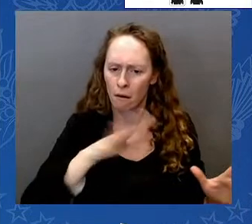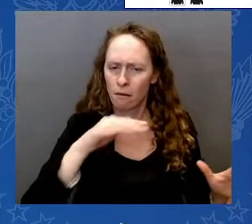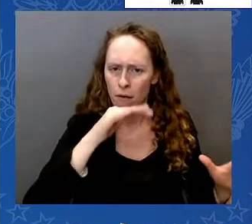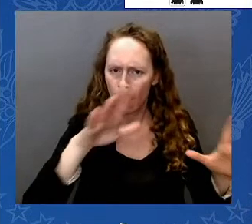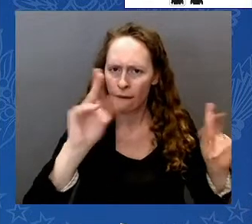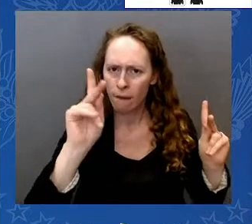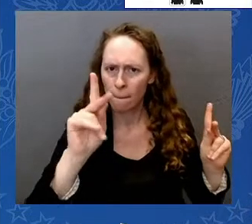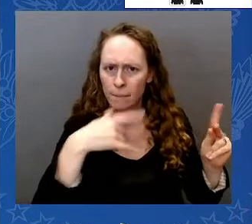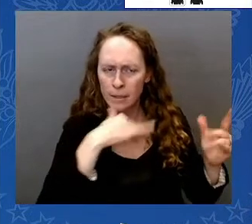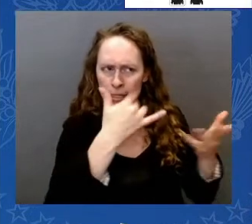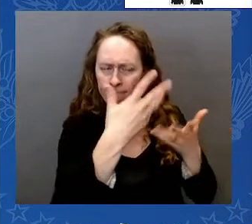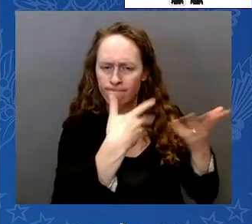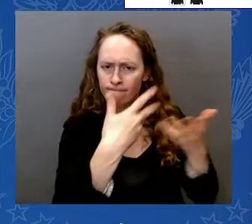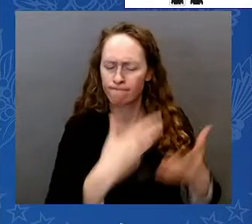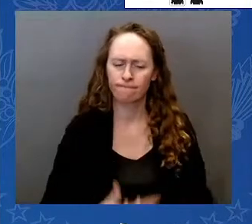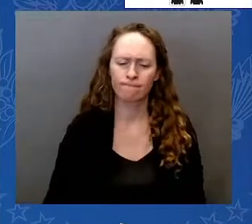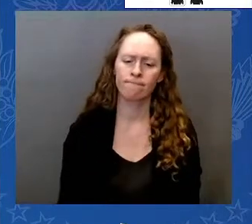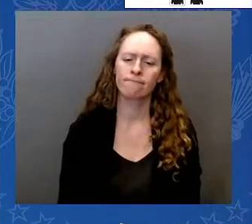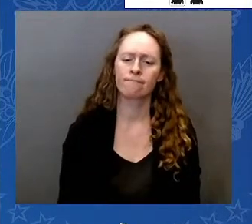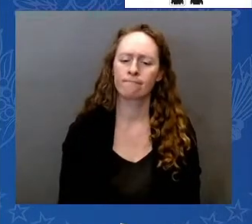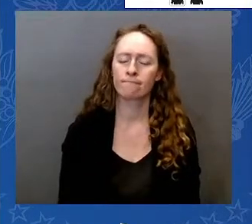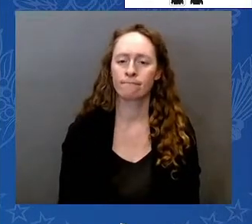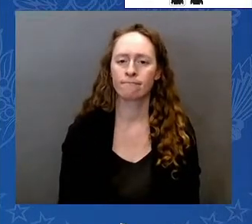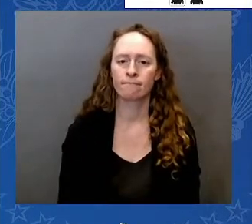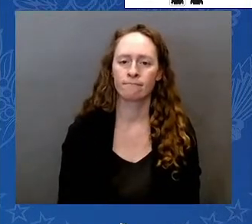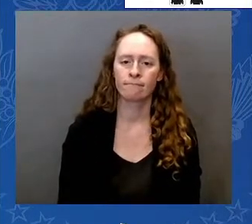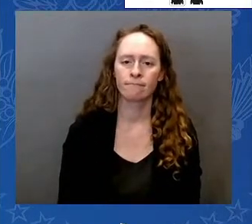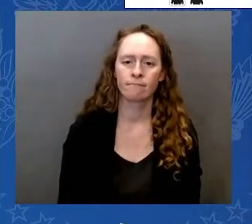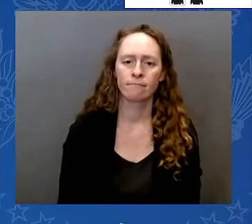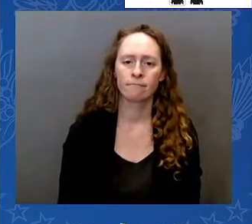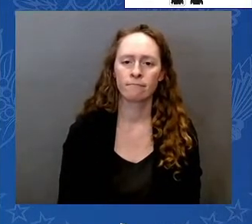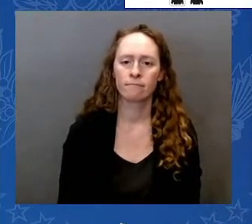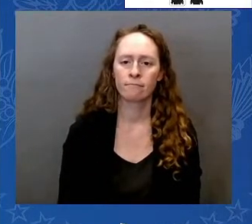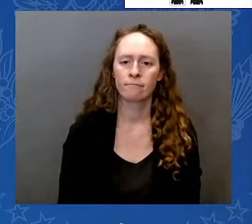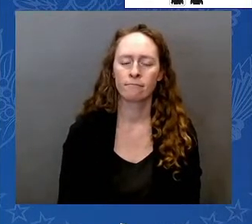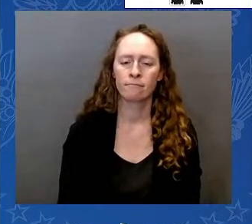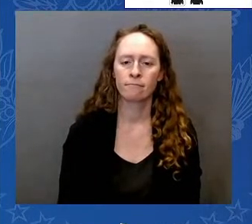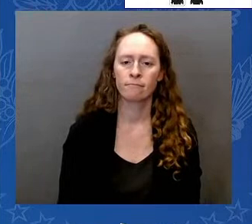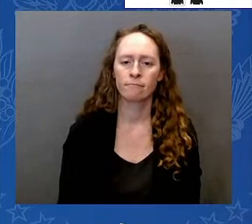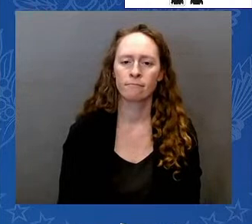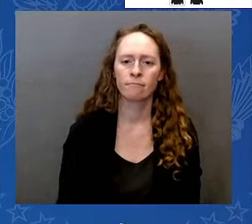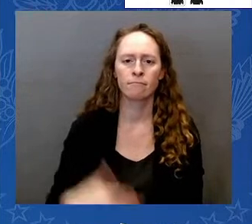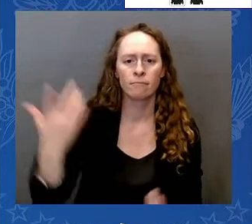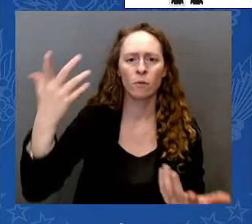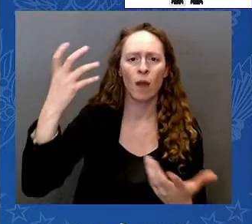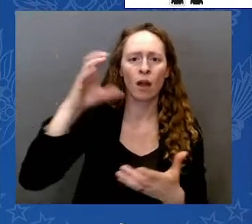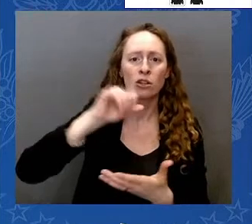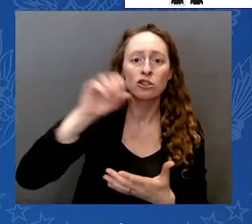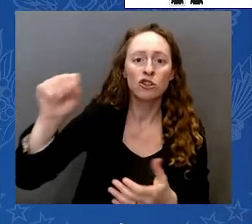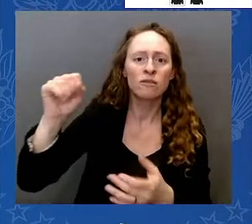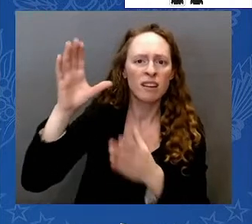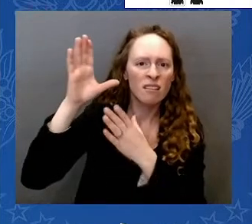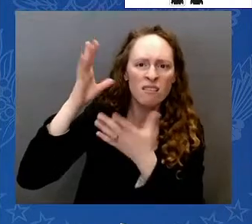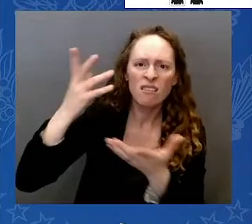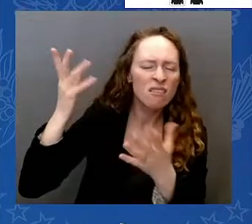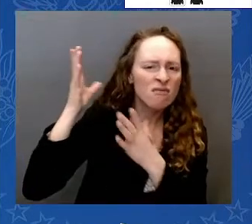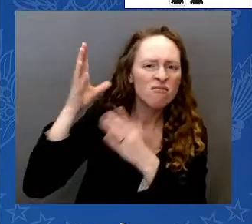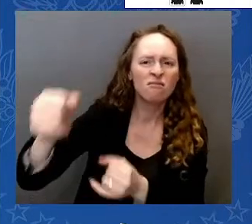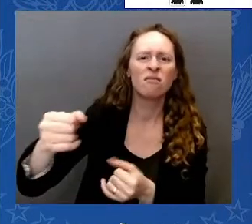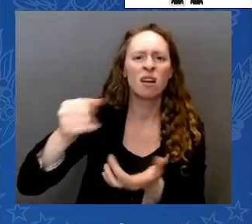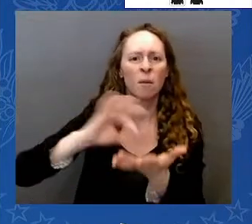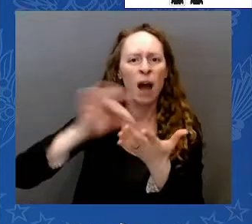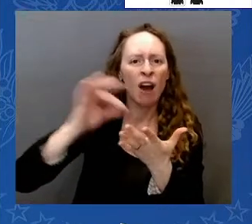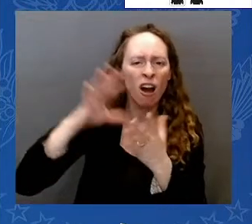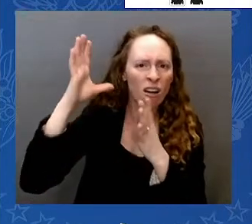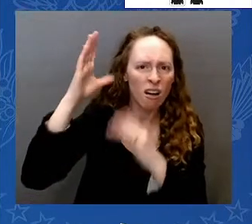of pre-existing conditions are taken away. Your Social Security and Medicare are going to be in a chopping block. But they don't want you to know that. They're not campaigning on it,